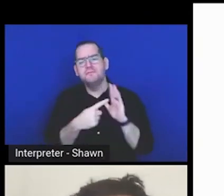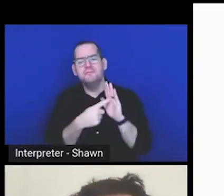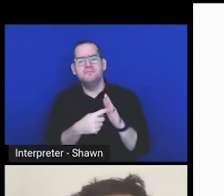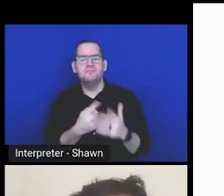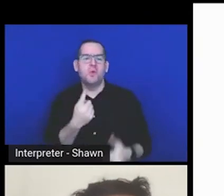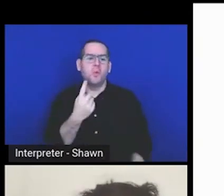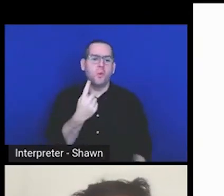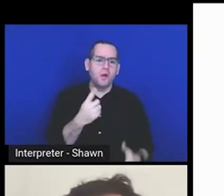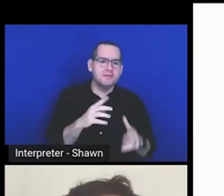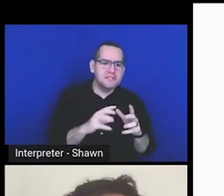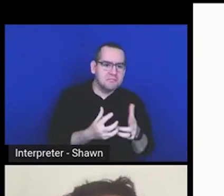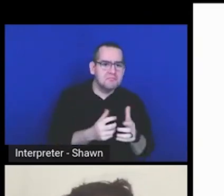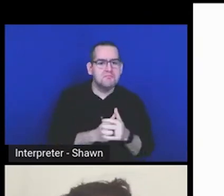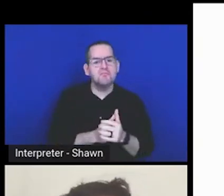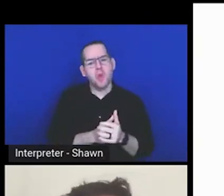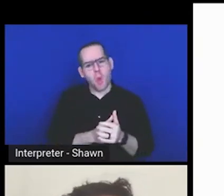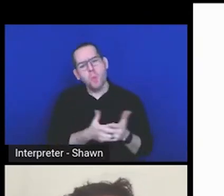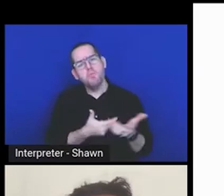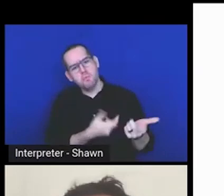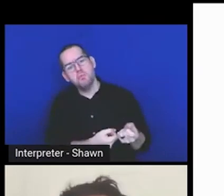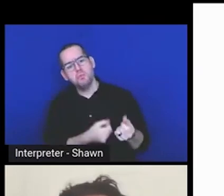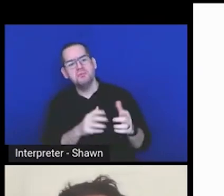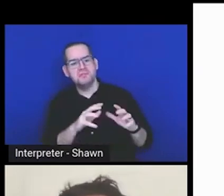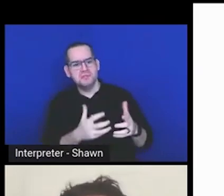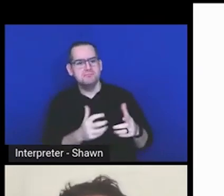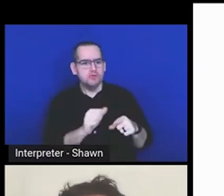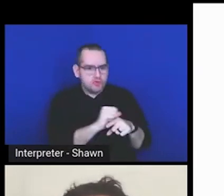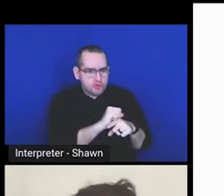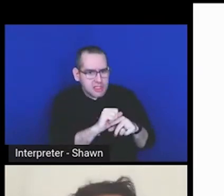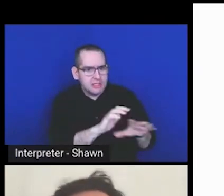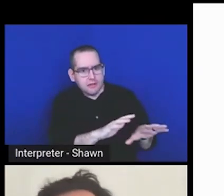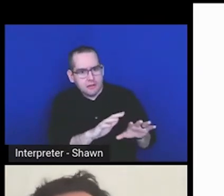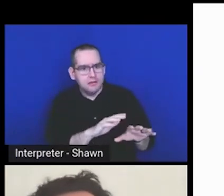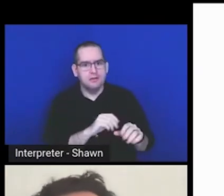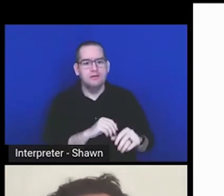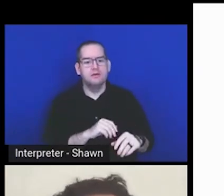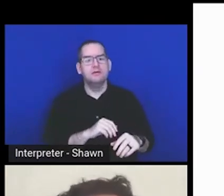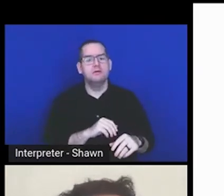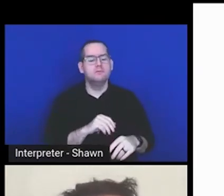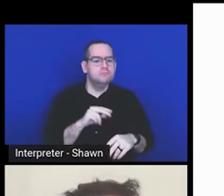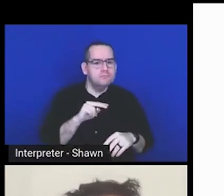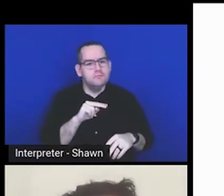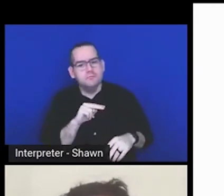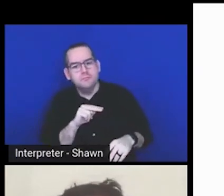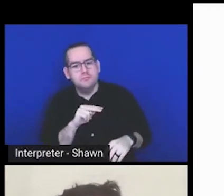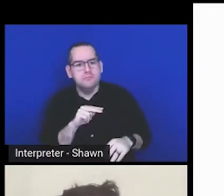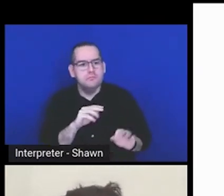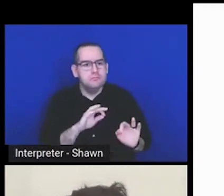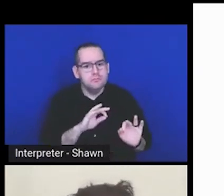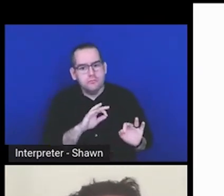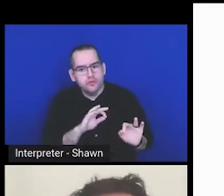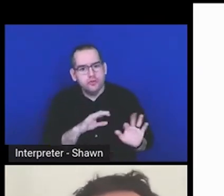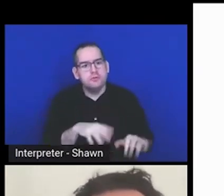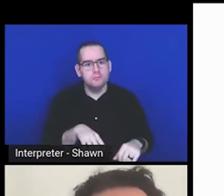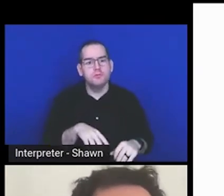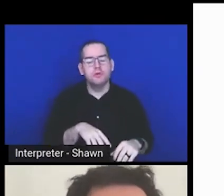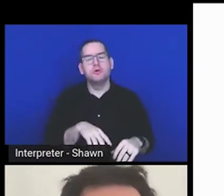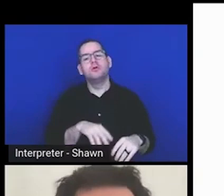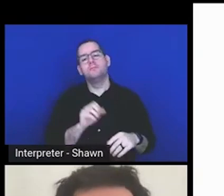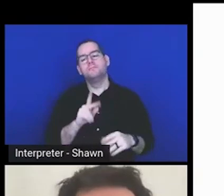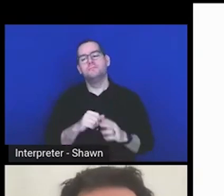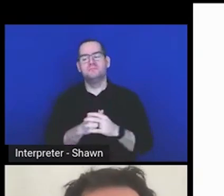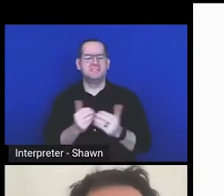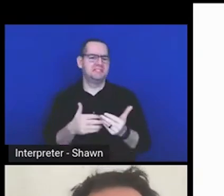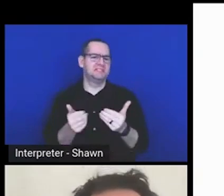team. You trust your team, or you can train your team. You look over their shoulder if you're co-located or whatever.